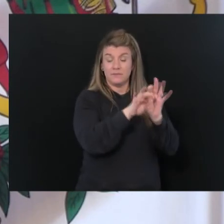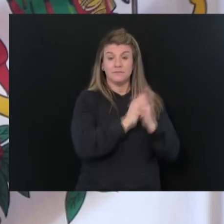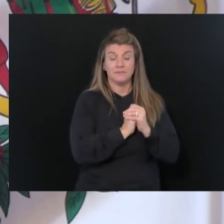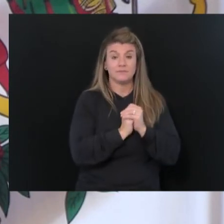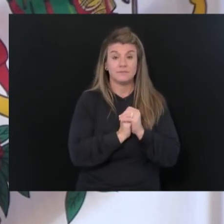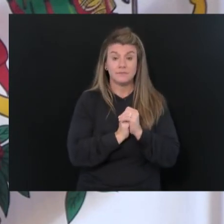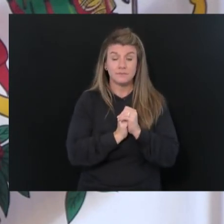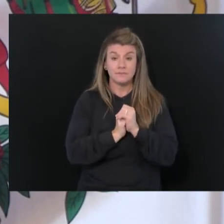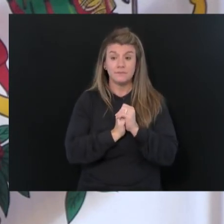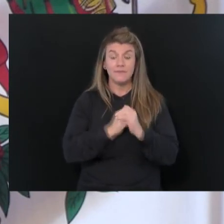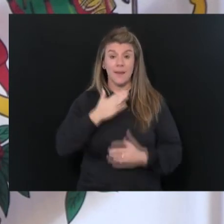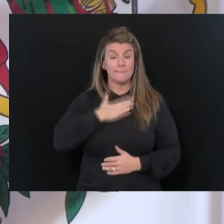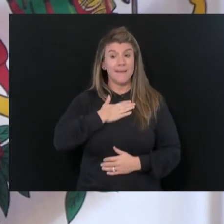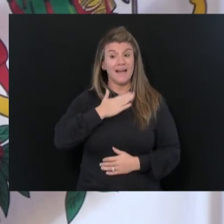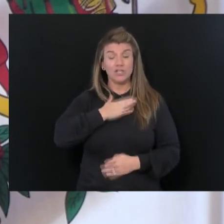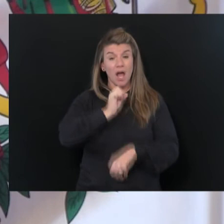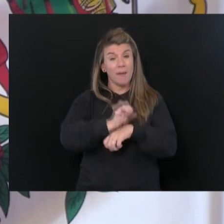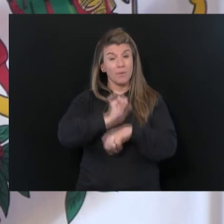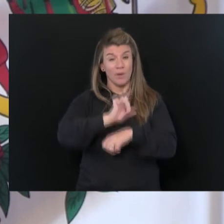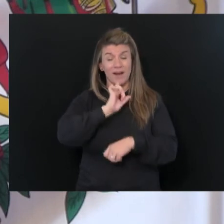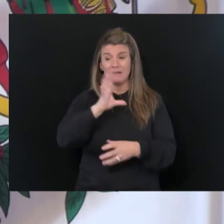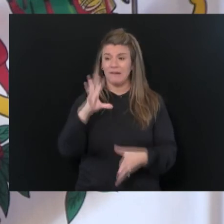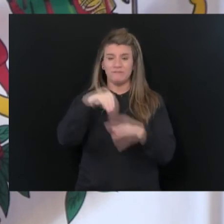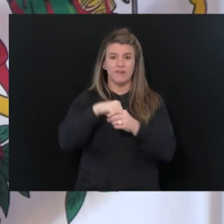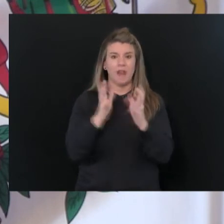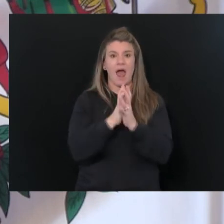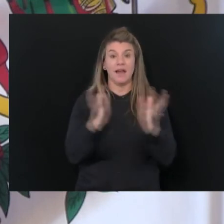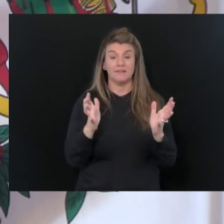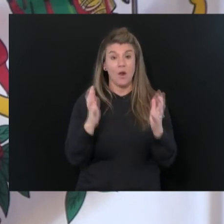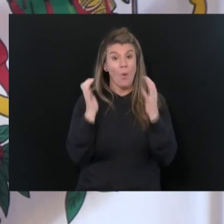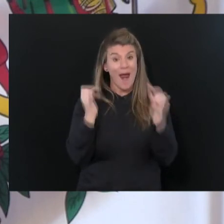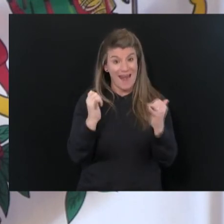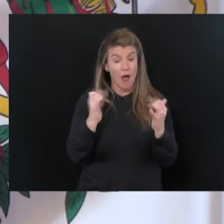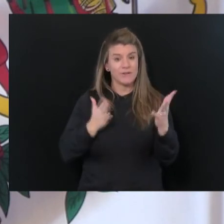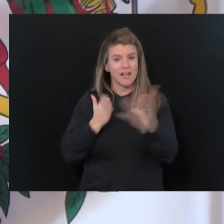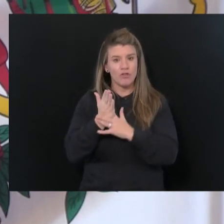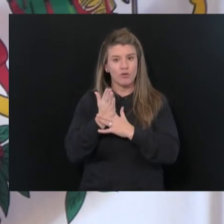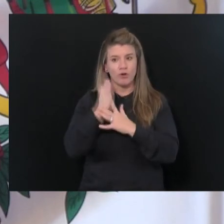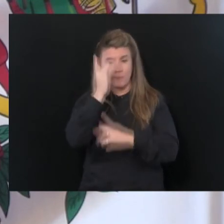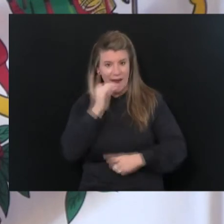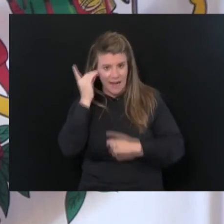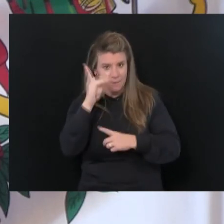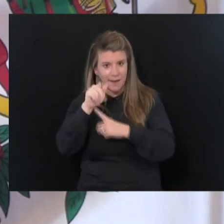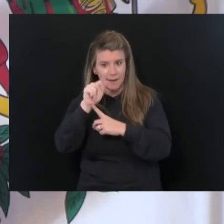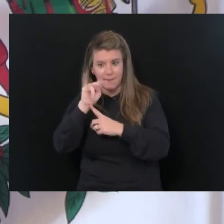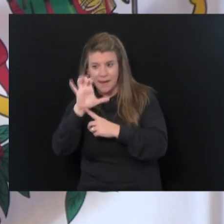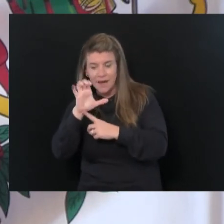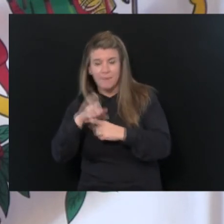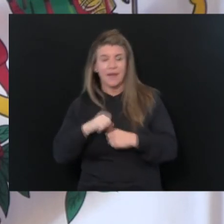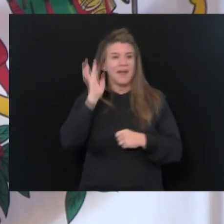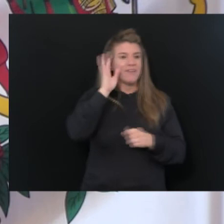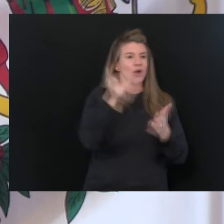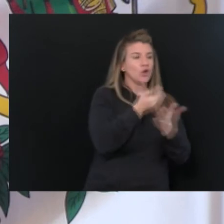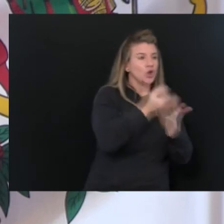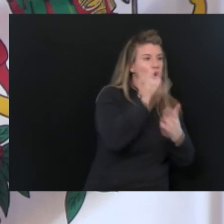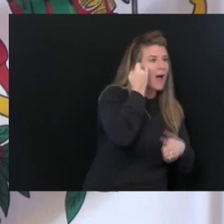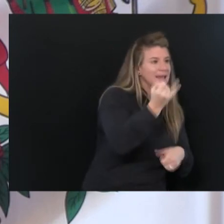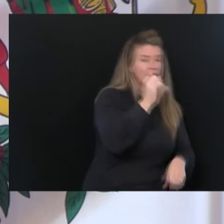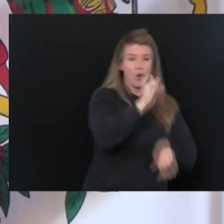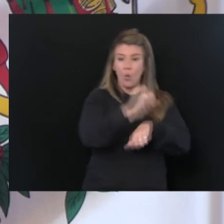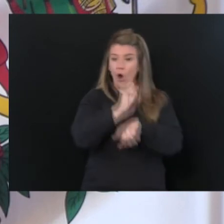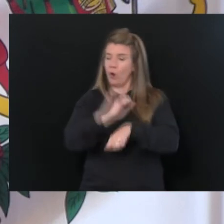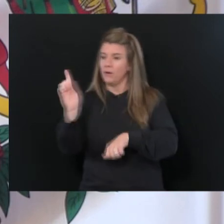job encompasses a lot of things. Get us through this pandemic, come up with the ideas, work with both sides, be